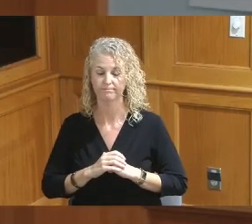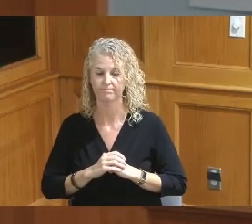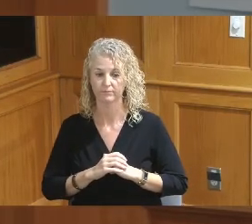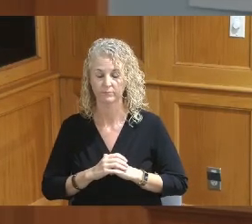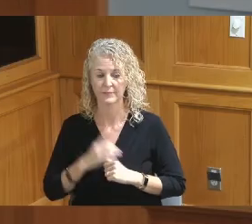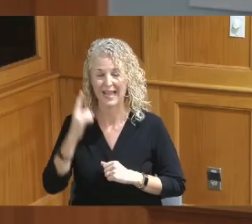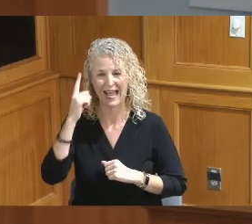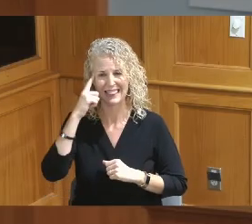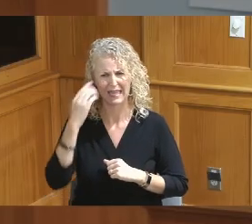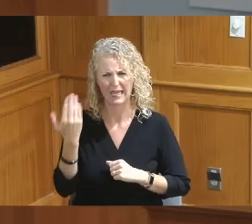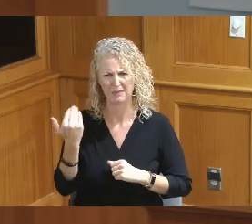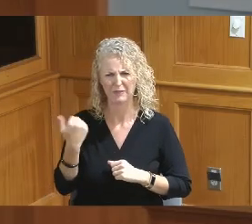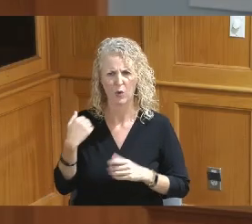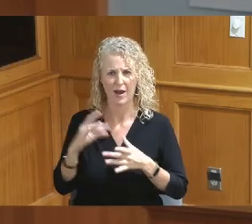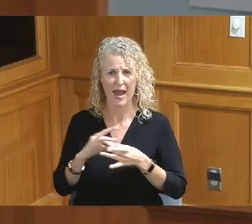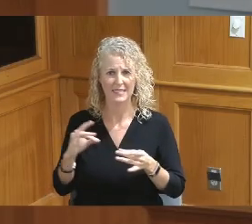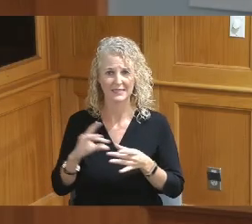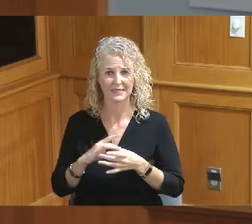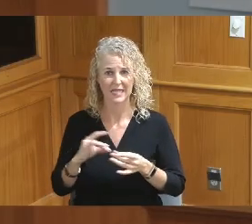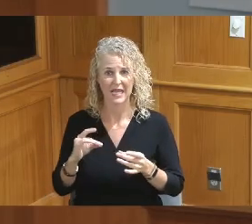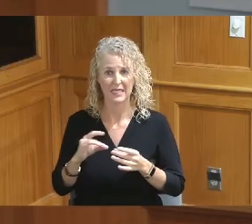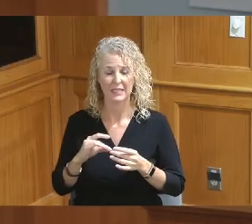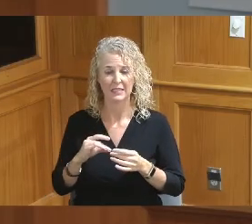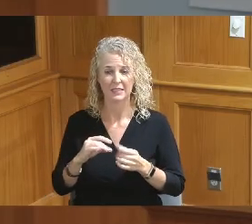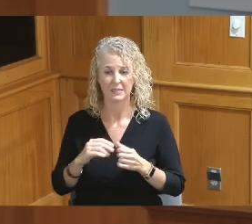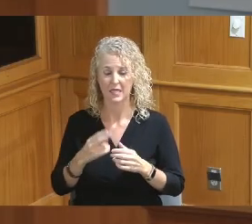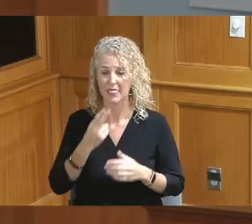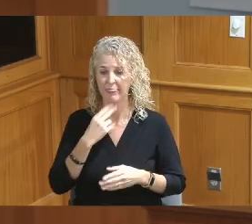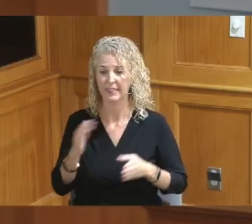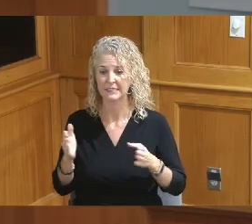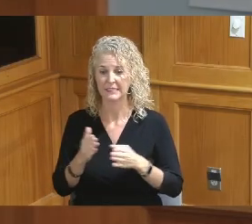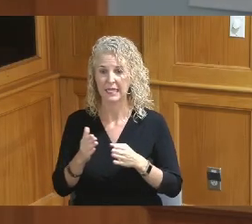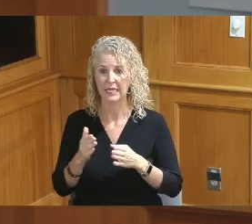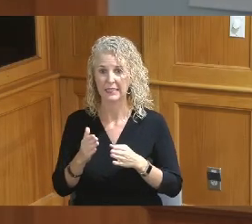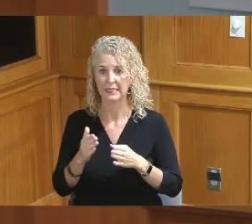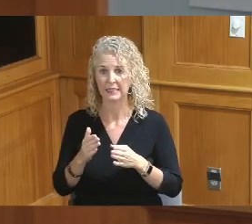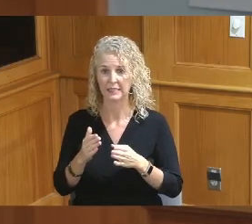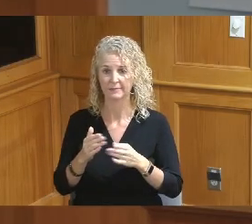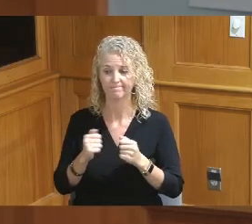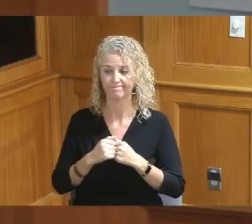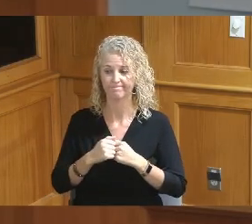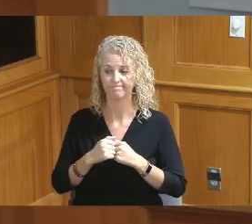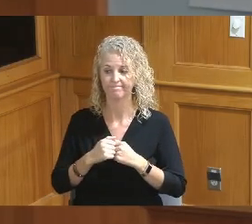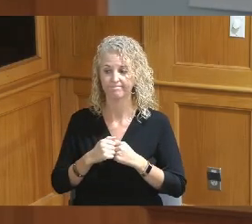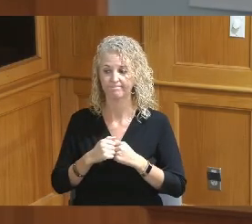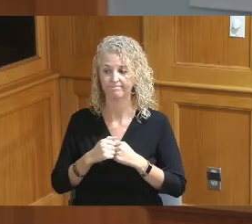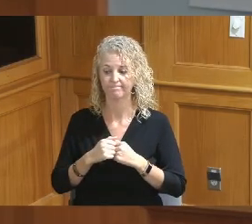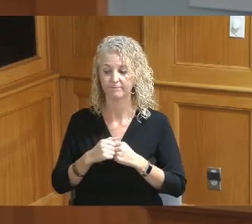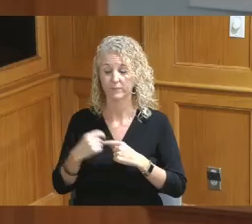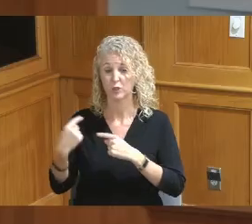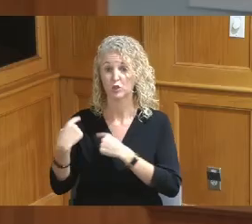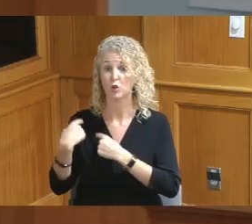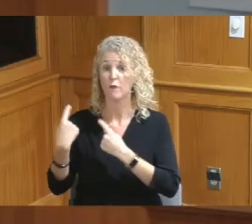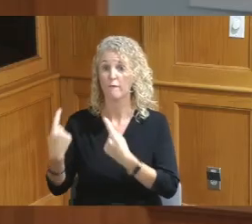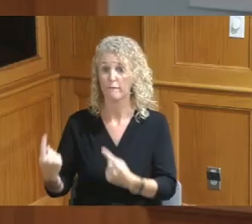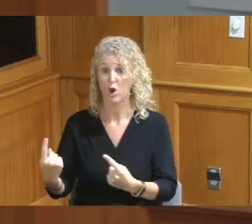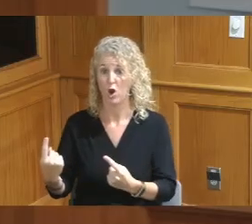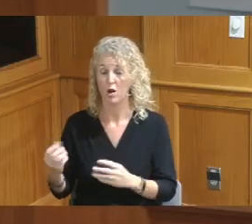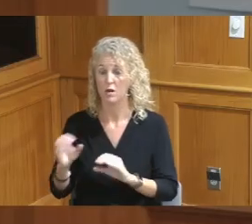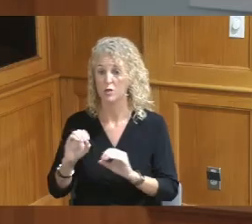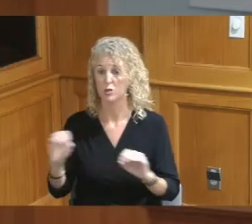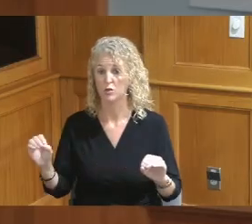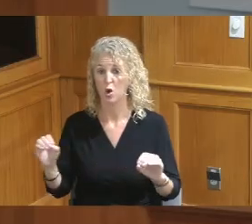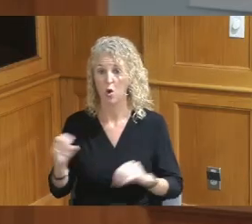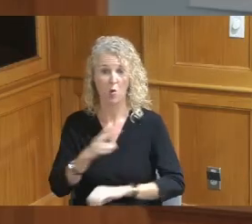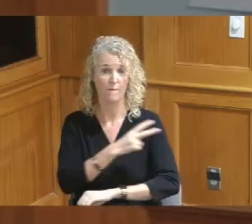think I said this at the very beginning, but there has been not in the veterans permanent supportive housing context,